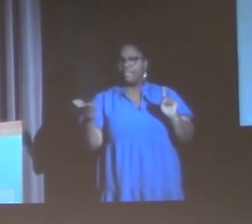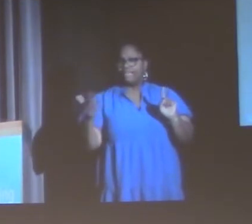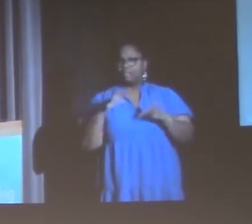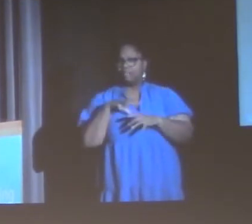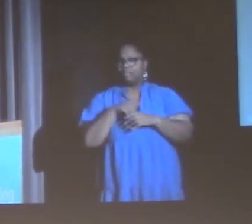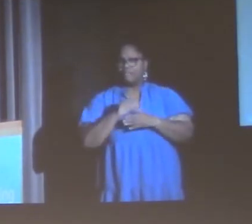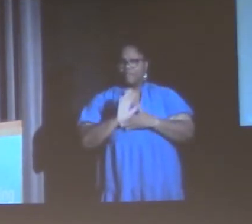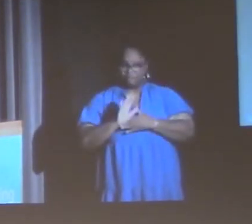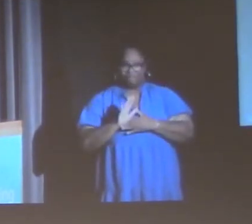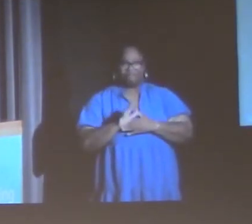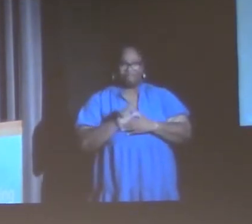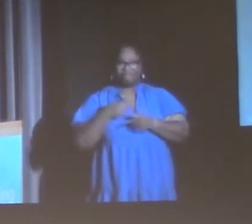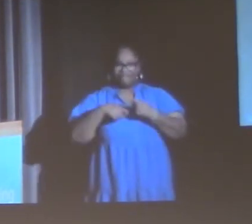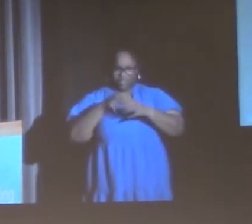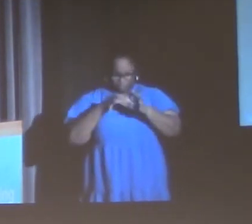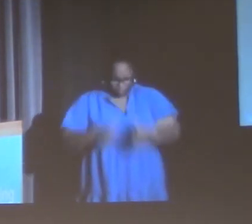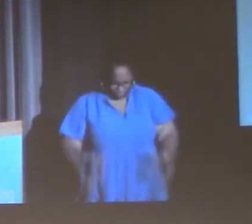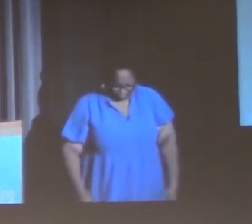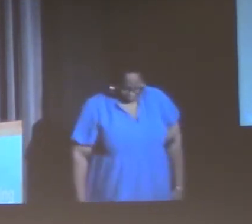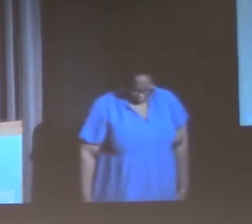Yeah.